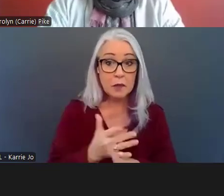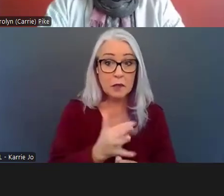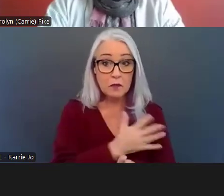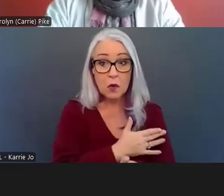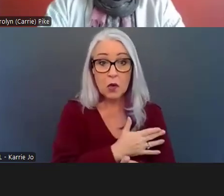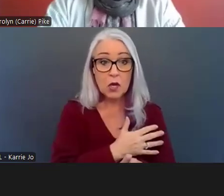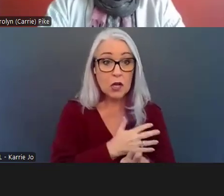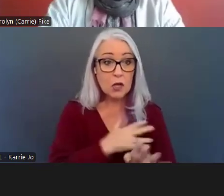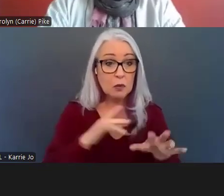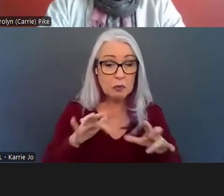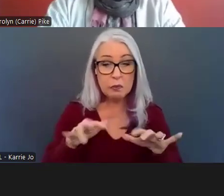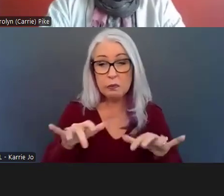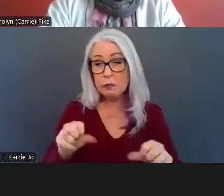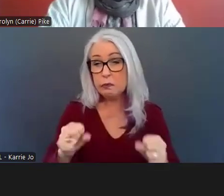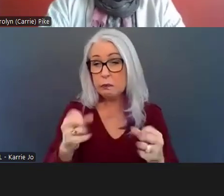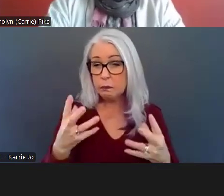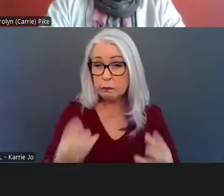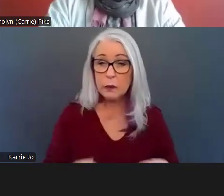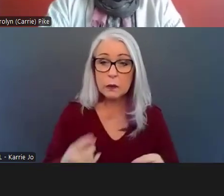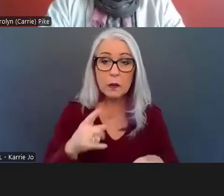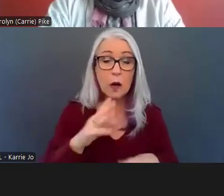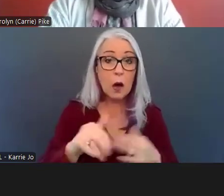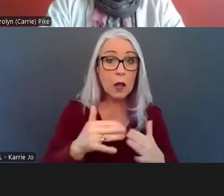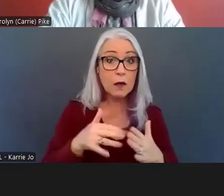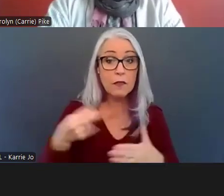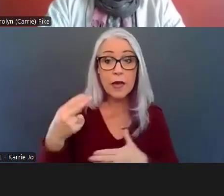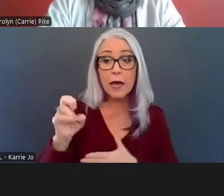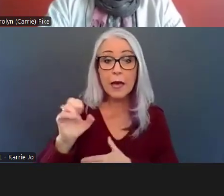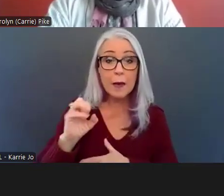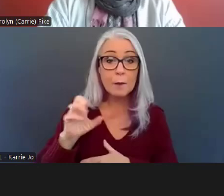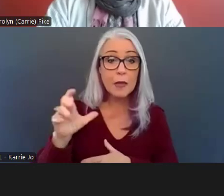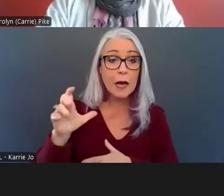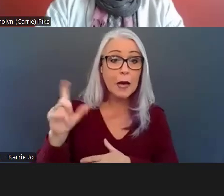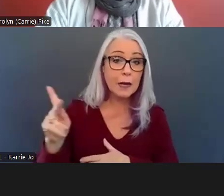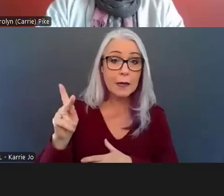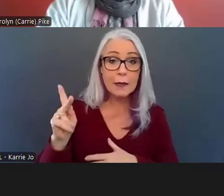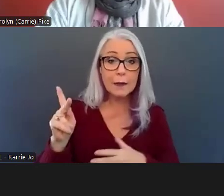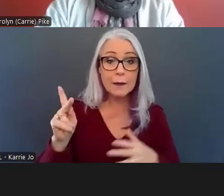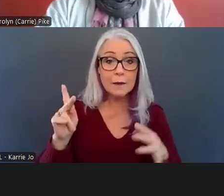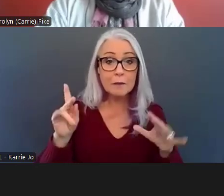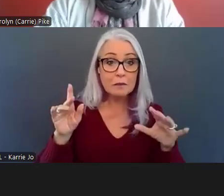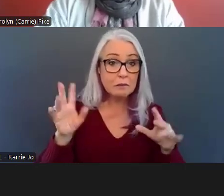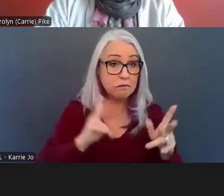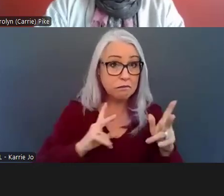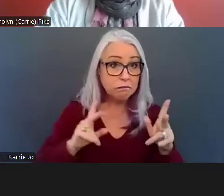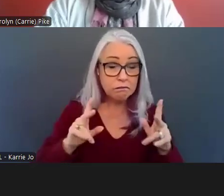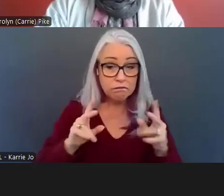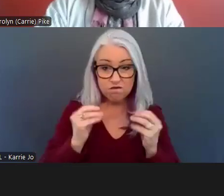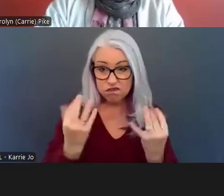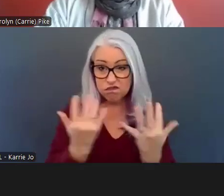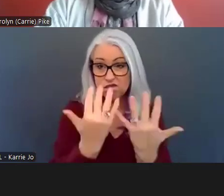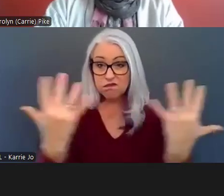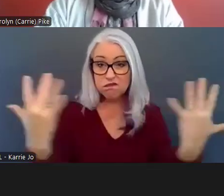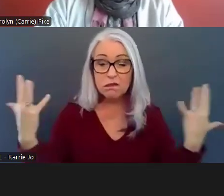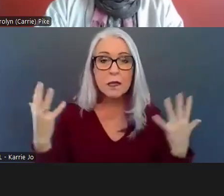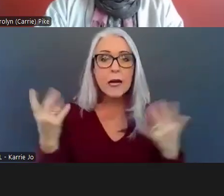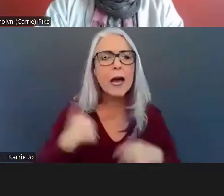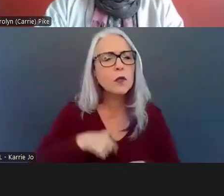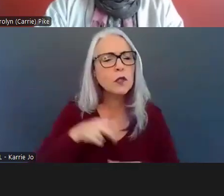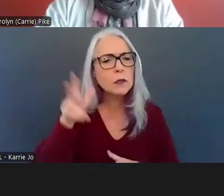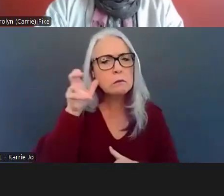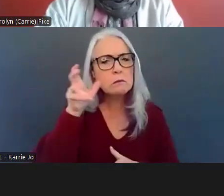our hemlock populations, and it was interesting. I just was listening to a speaker from Connecticut,